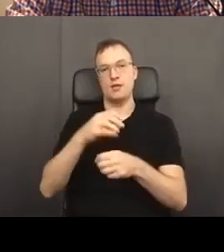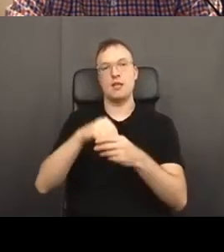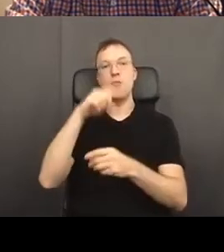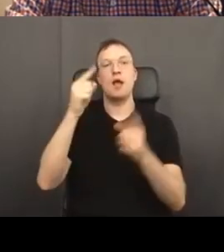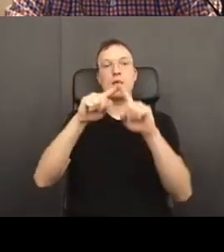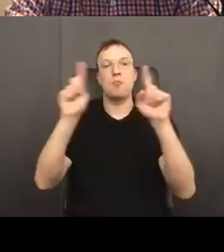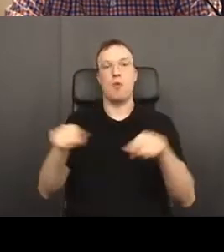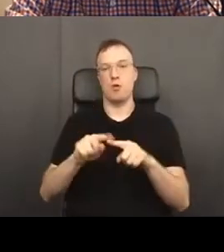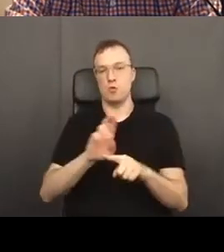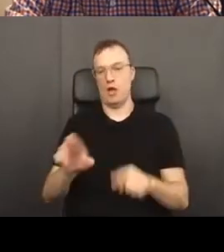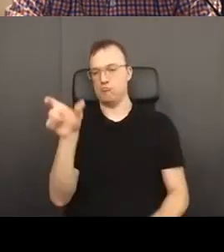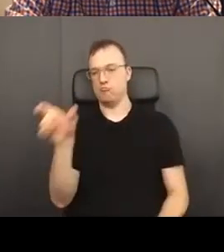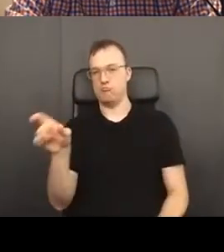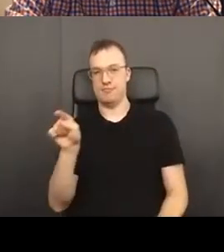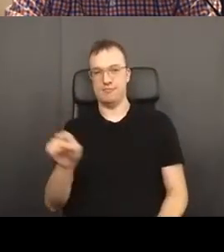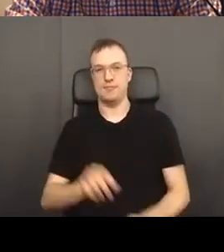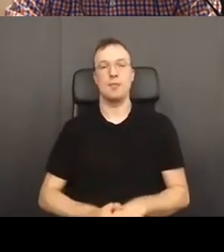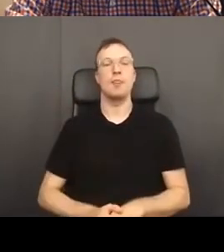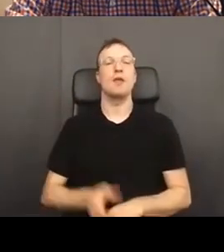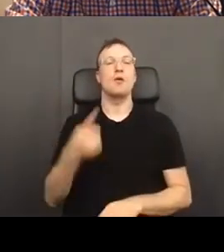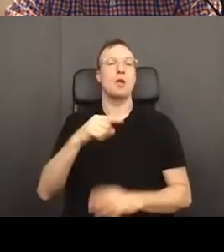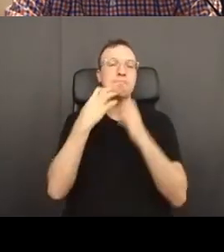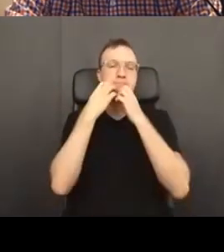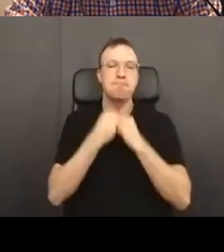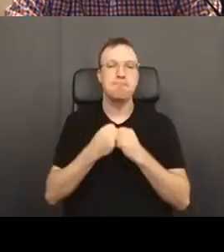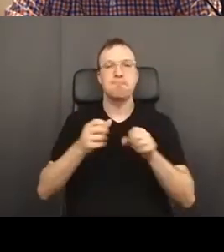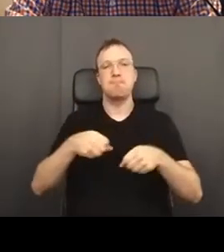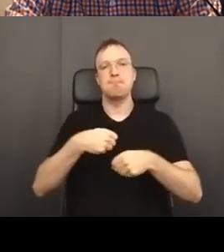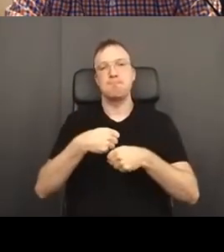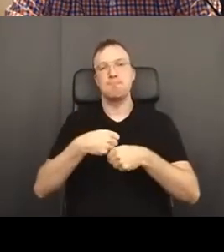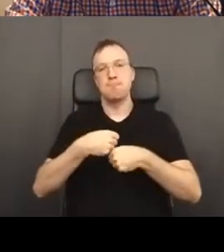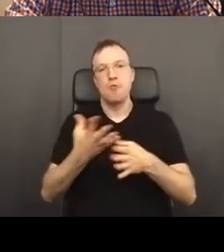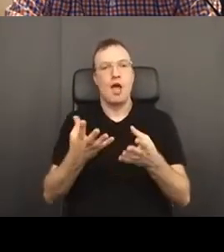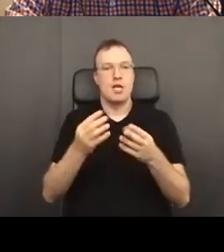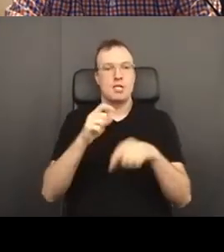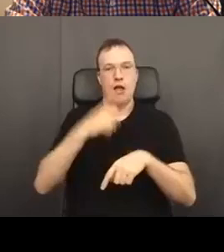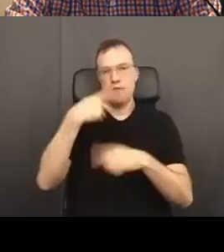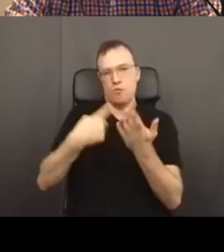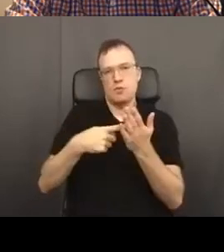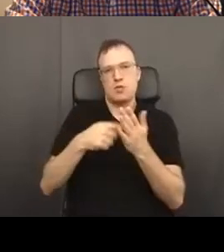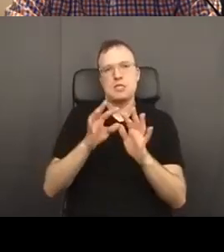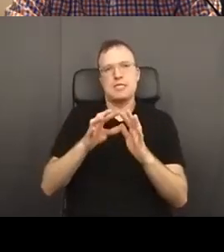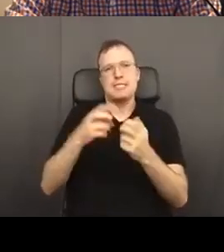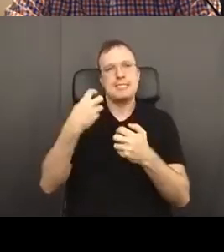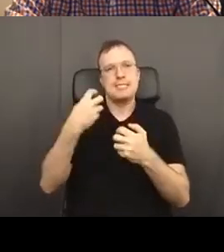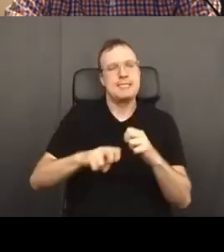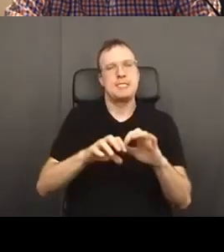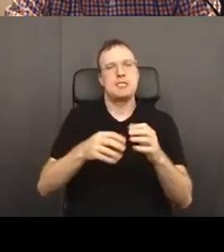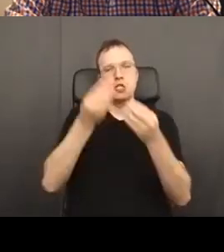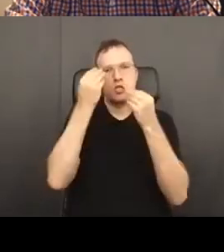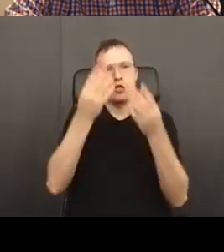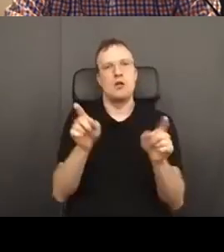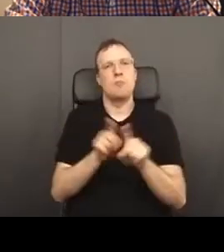right. Rendezvous always values making time to discuss difficult content, but we also respect that you'll know your